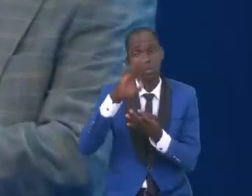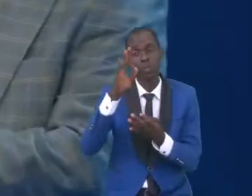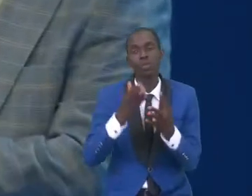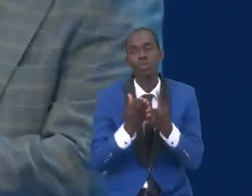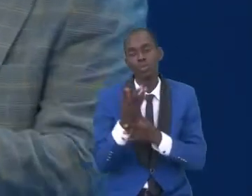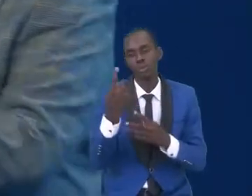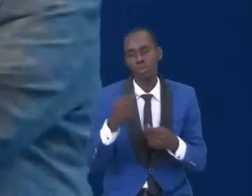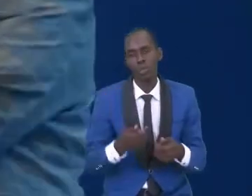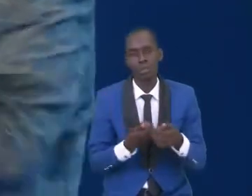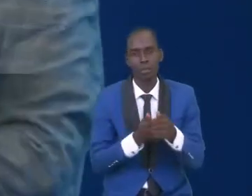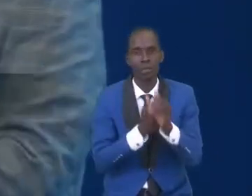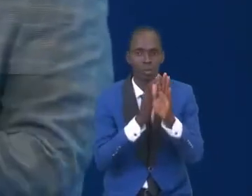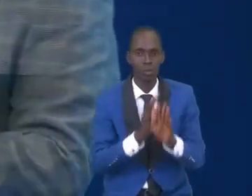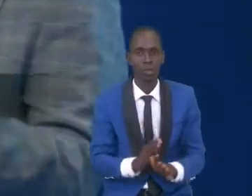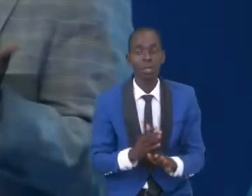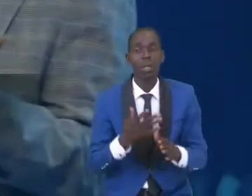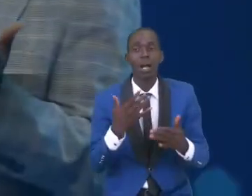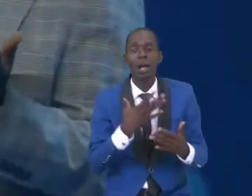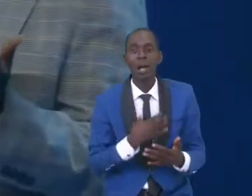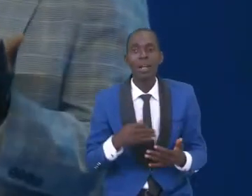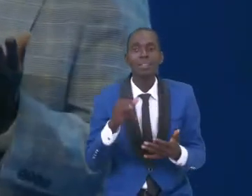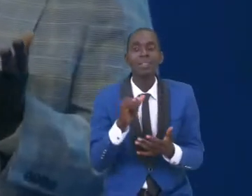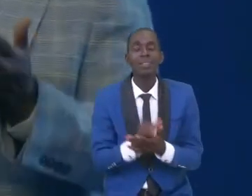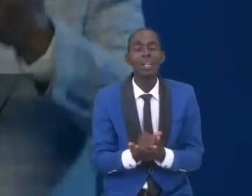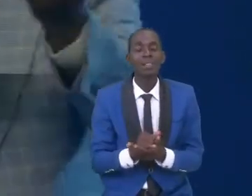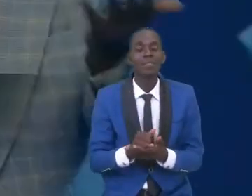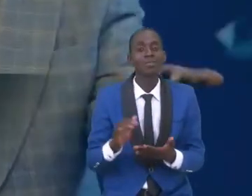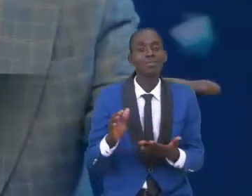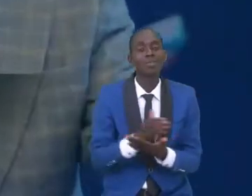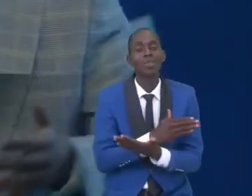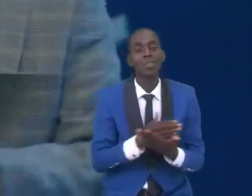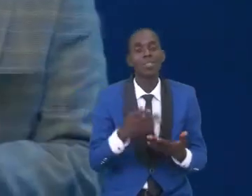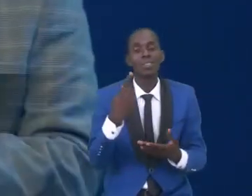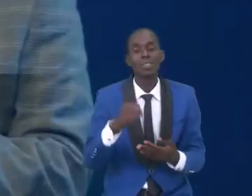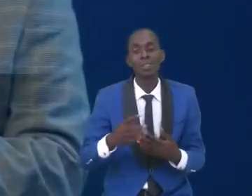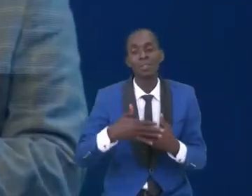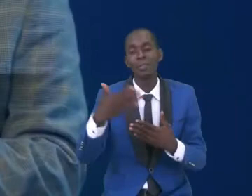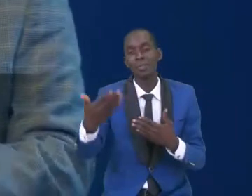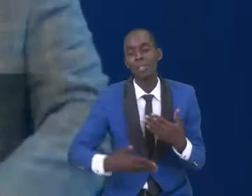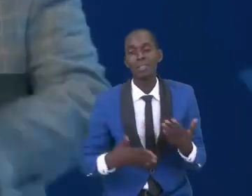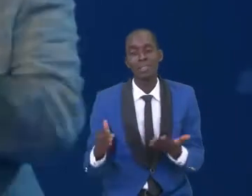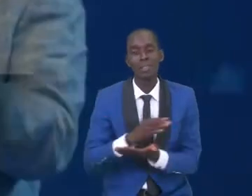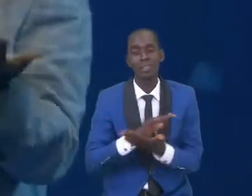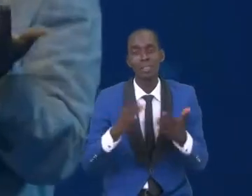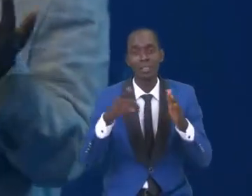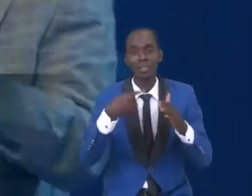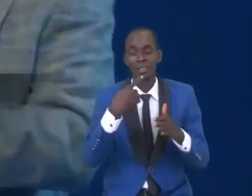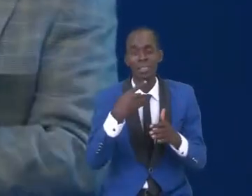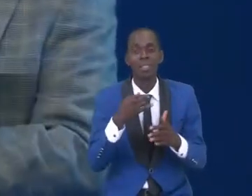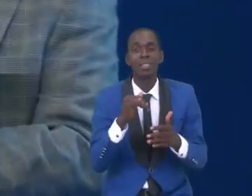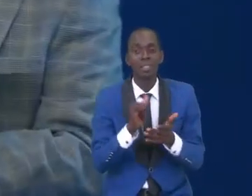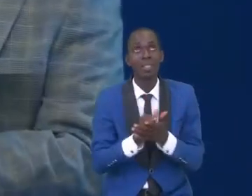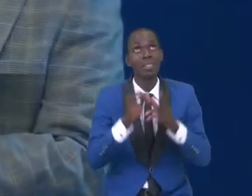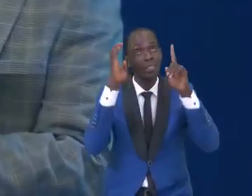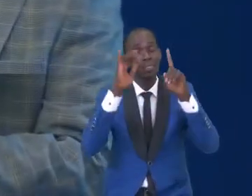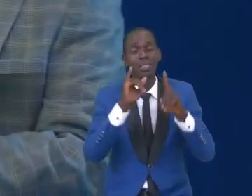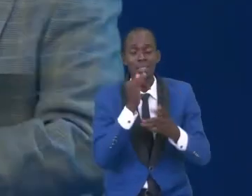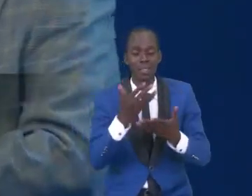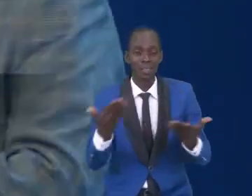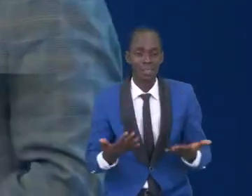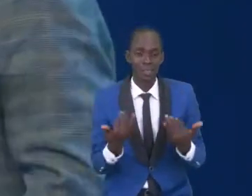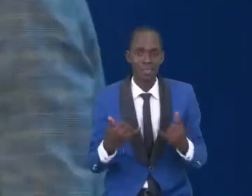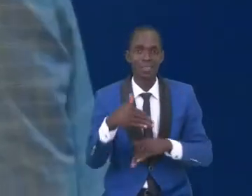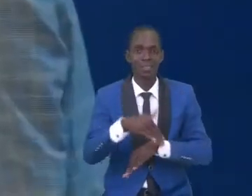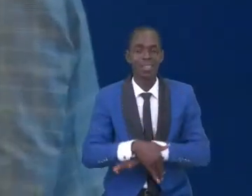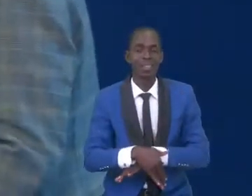sung by the guest minister, is here tonight. Amen. And Christ is here